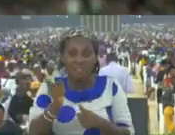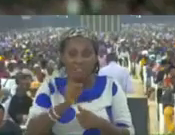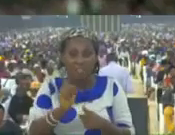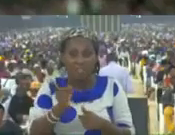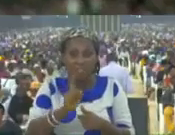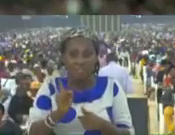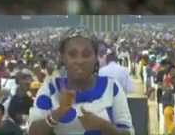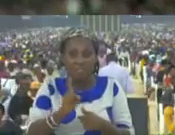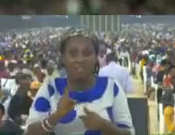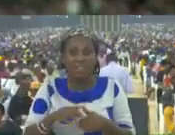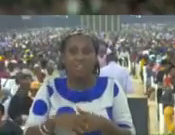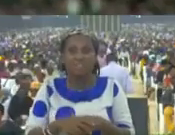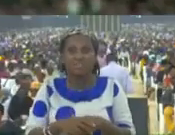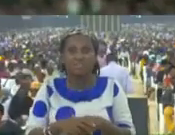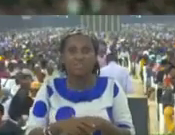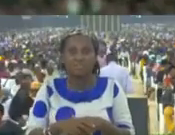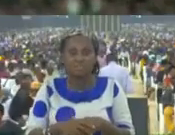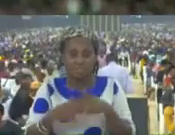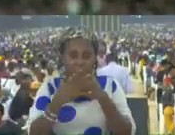she was bleeding.